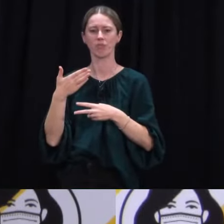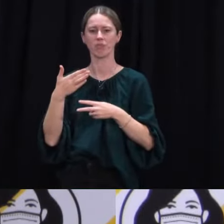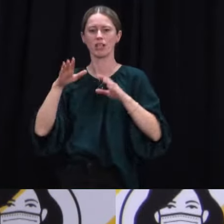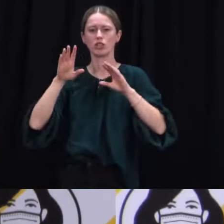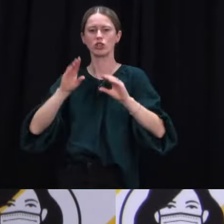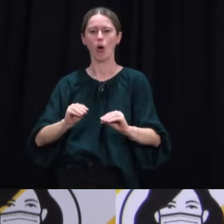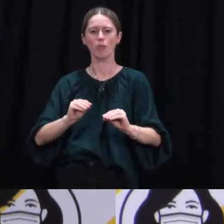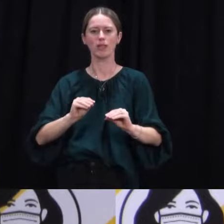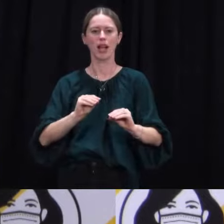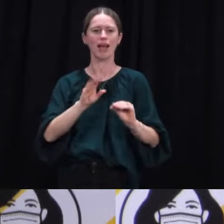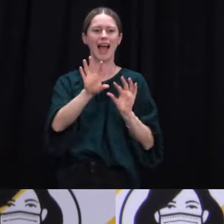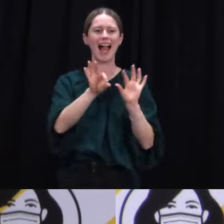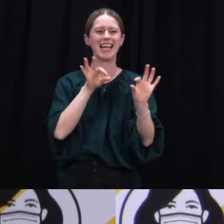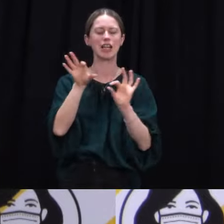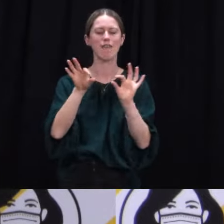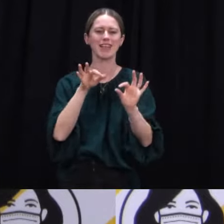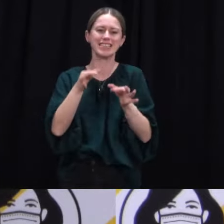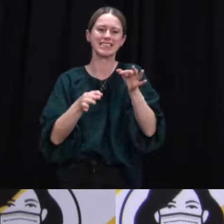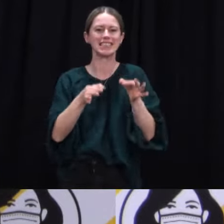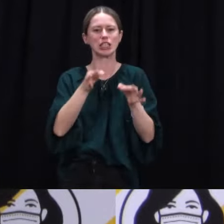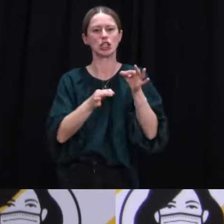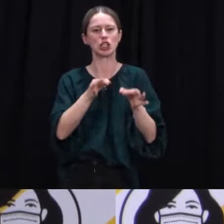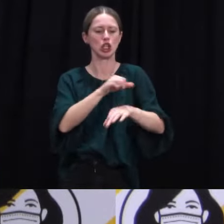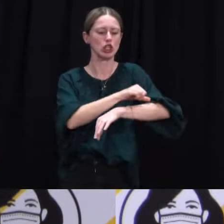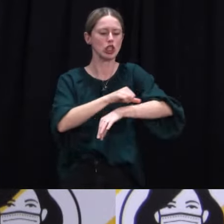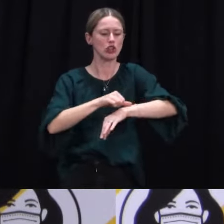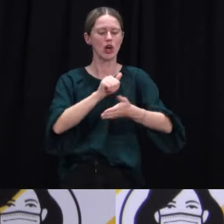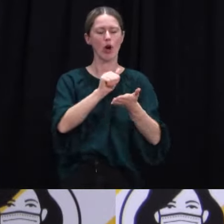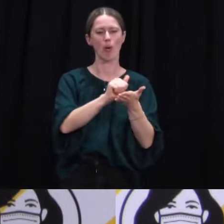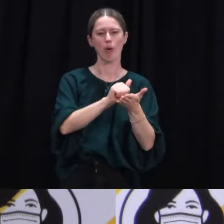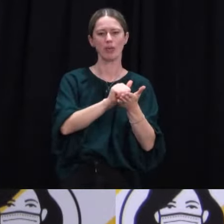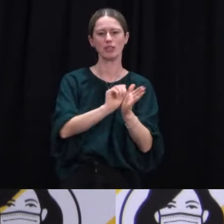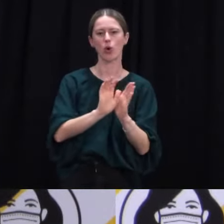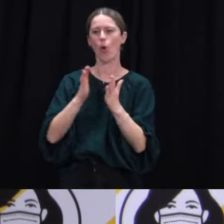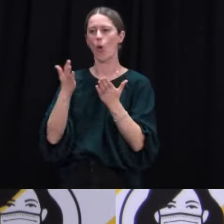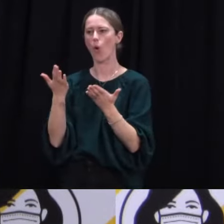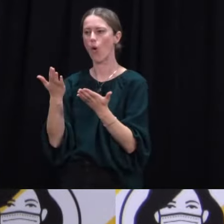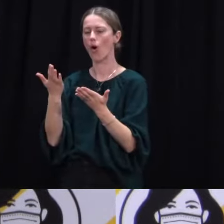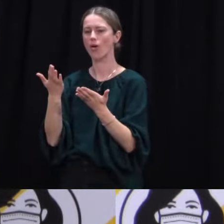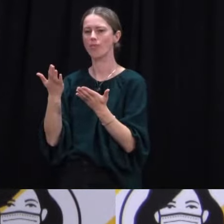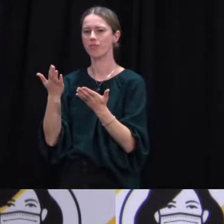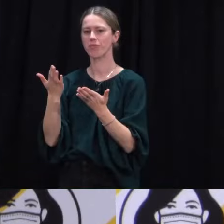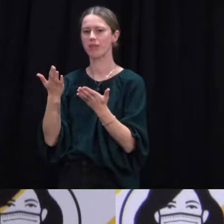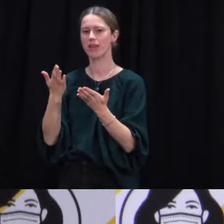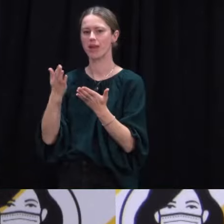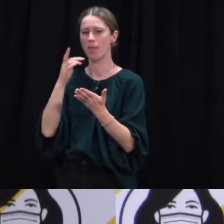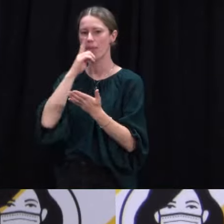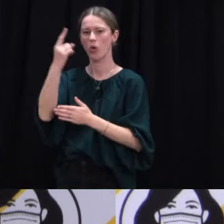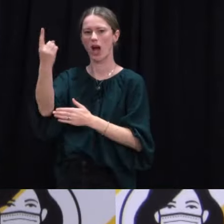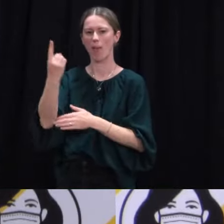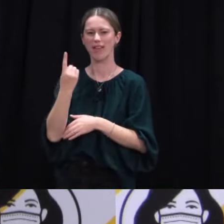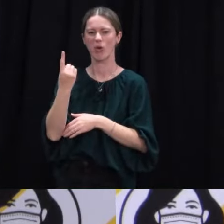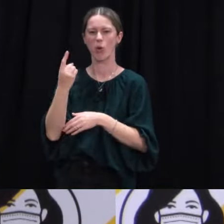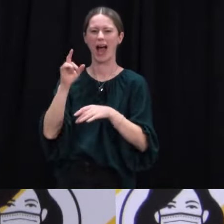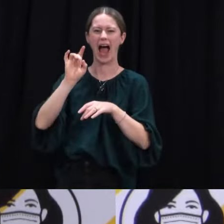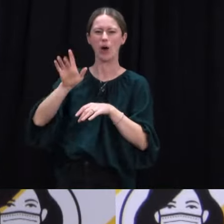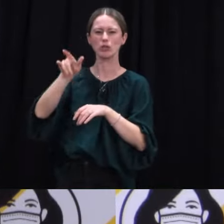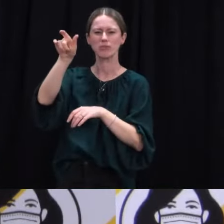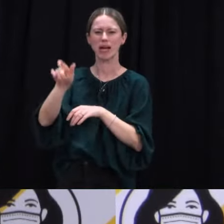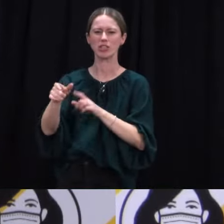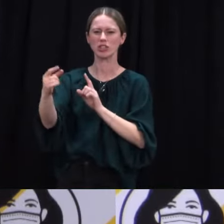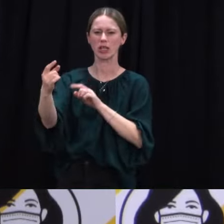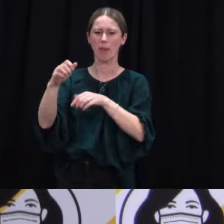stopped, elective surgery and elective appointments, or are doing outpatient appointments virtually, there is good